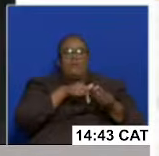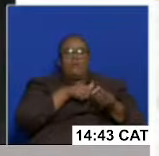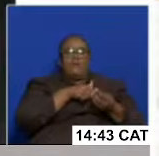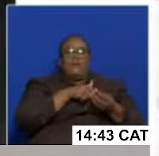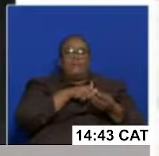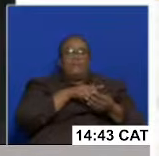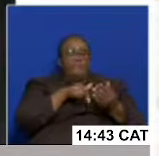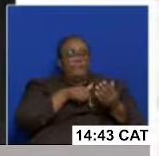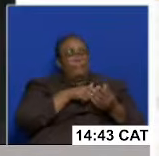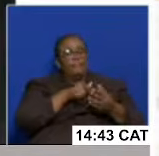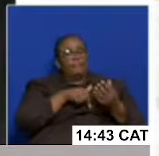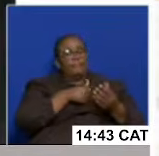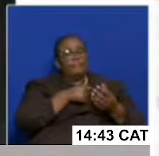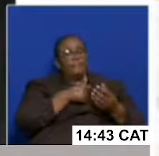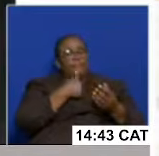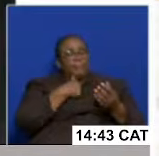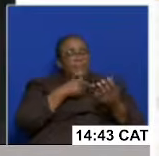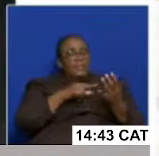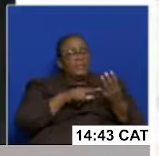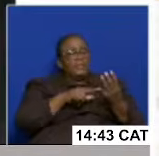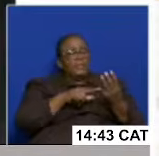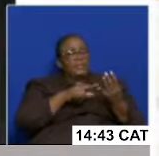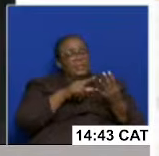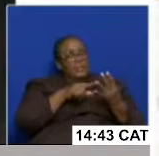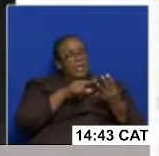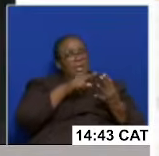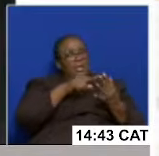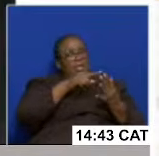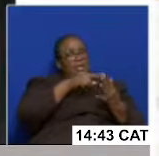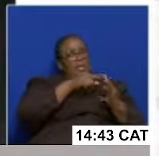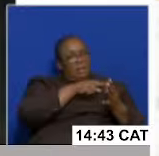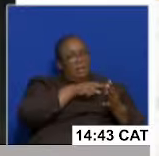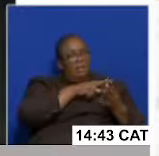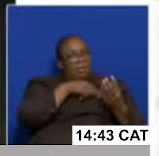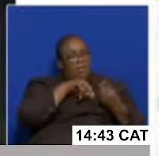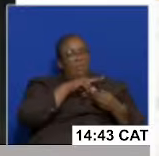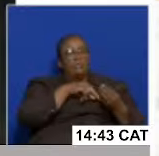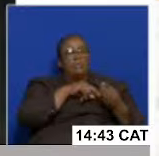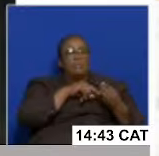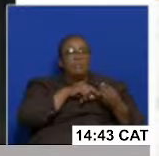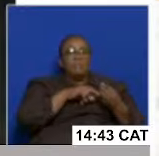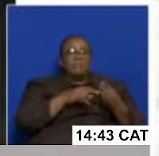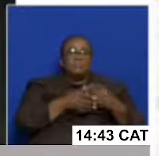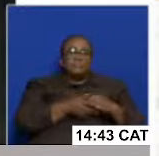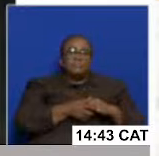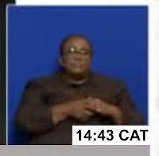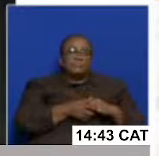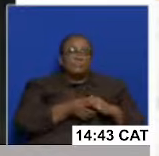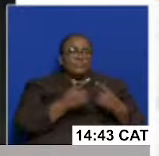and Van der Veld. We will get someone who can help.